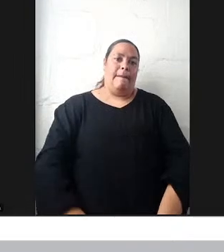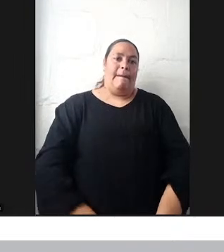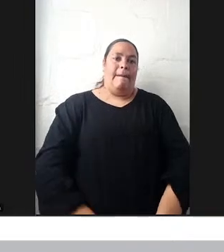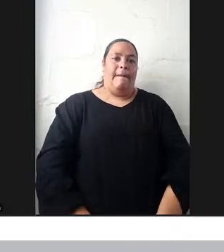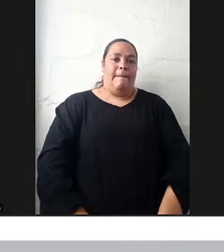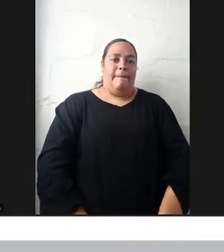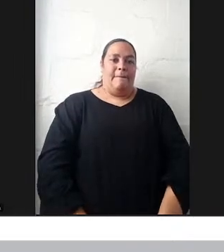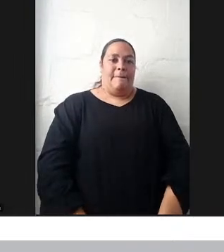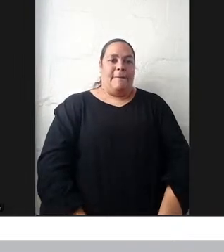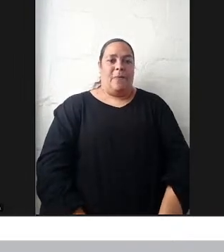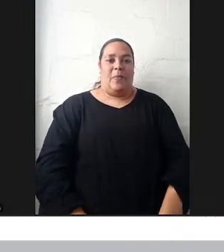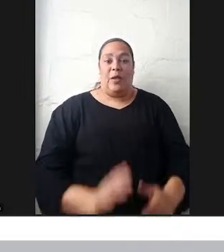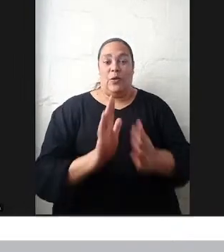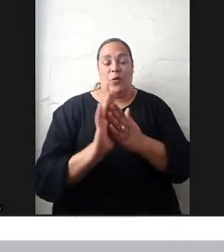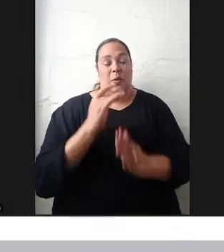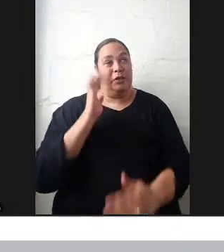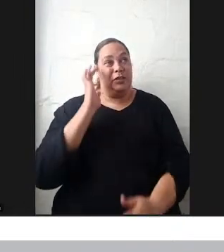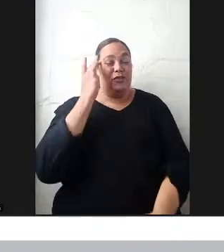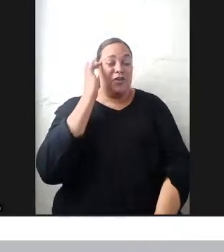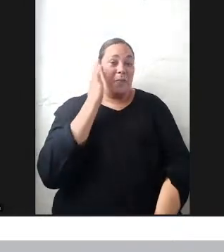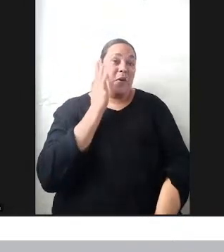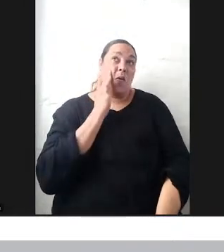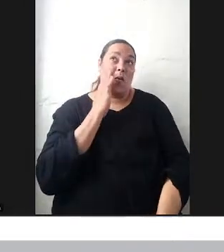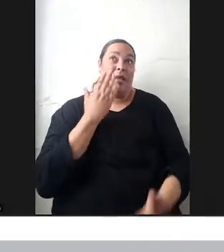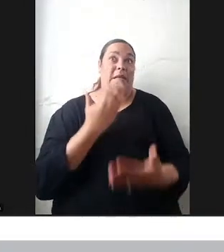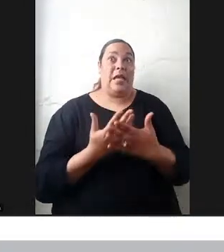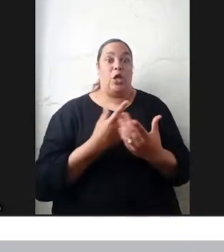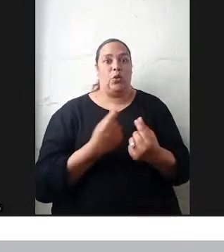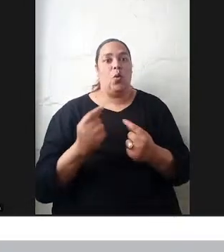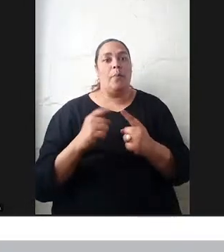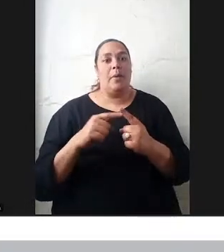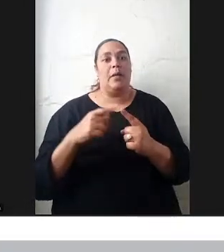I'm struggling to think when we'll be able to do it, but I want to do it.